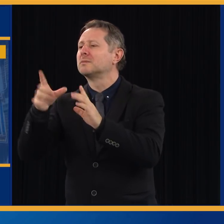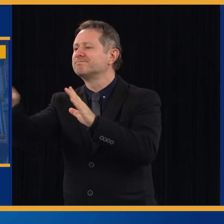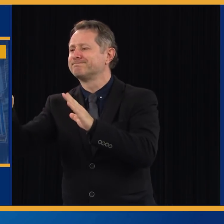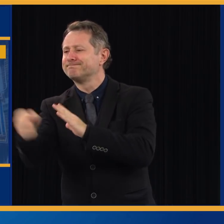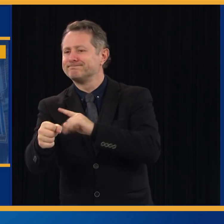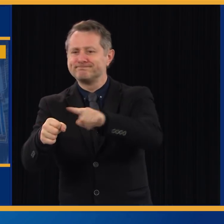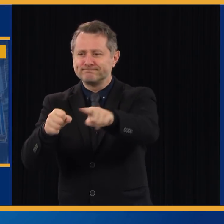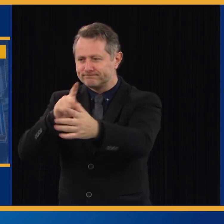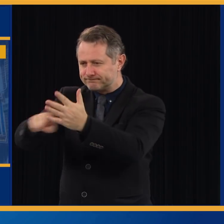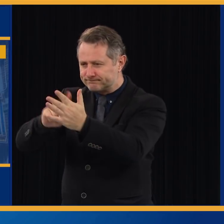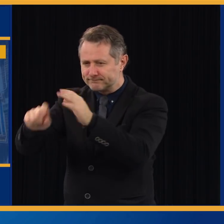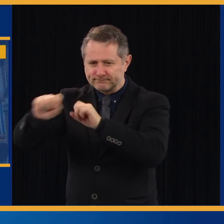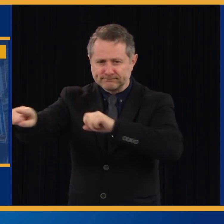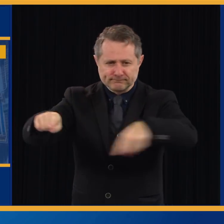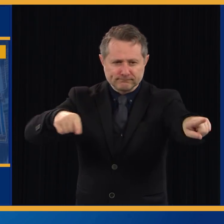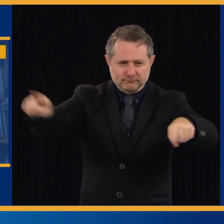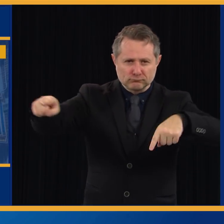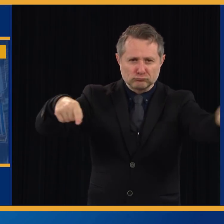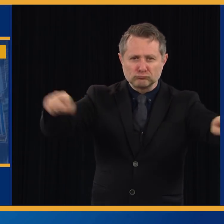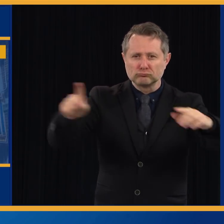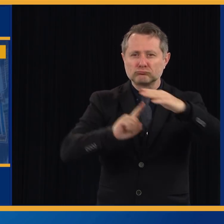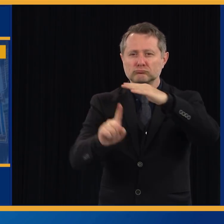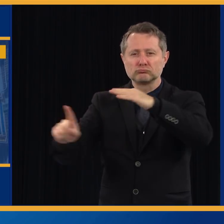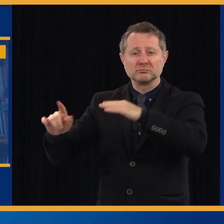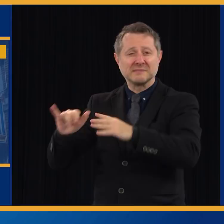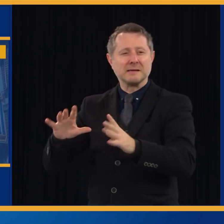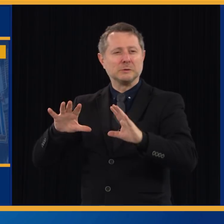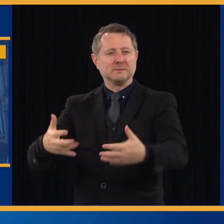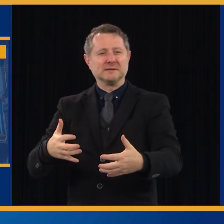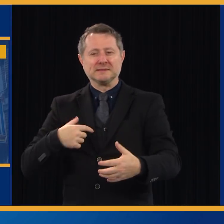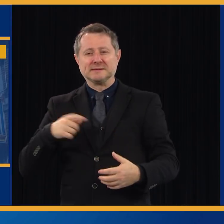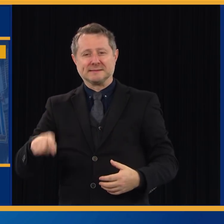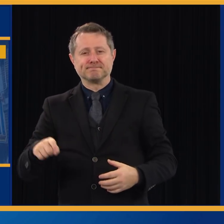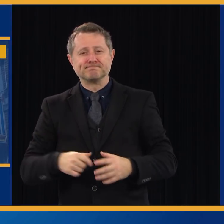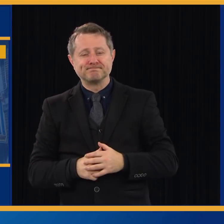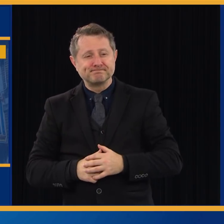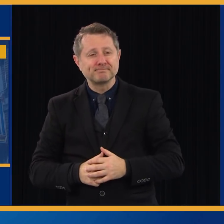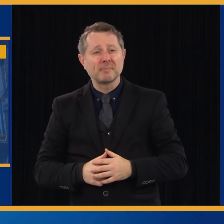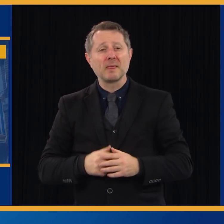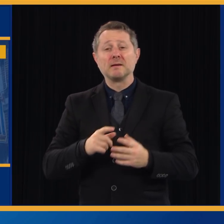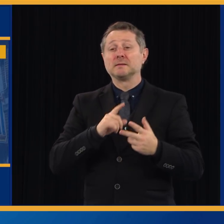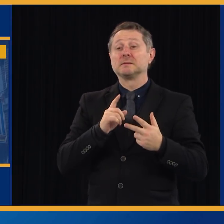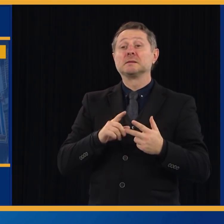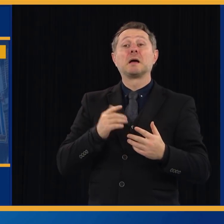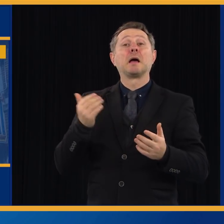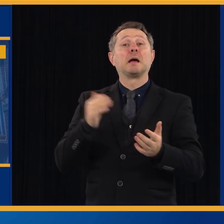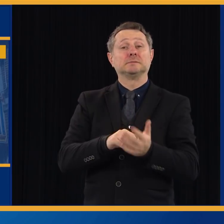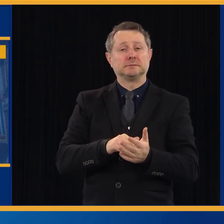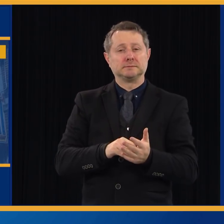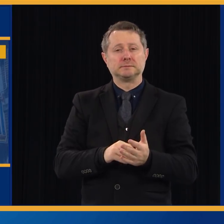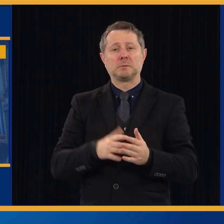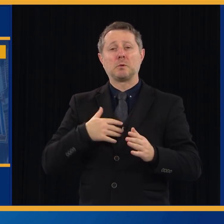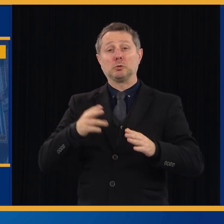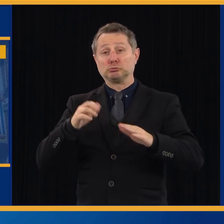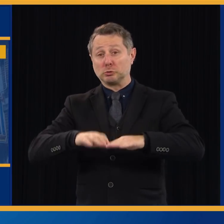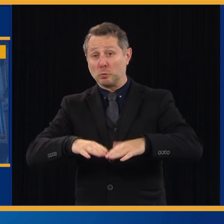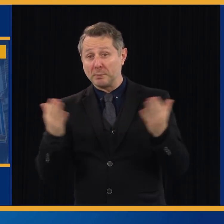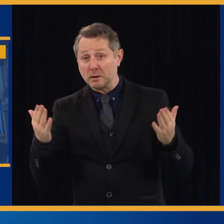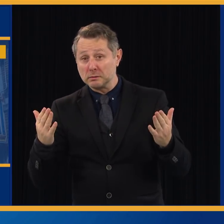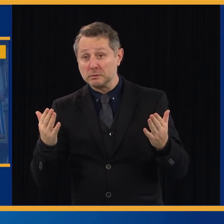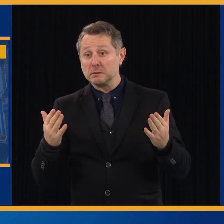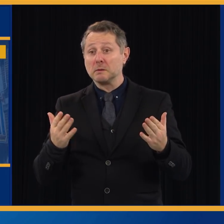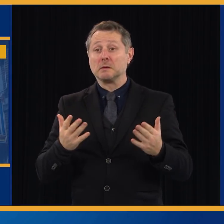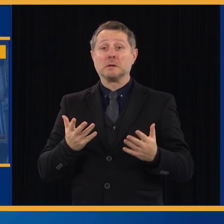you contact. Also, talking about reopening, we're going to make reopening decisions on a